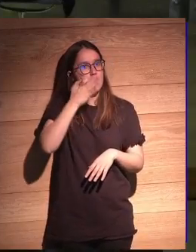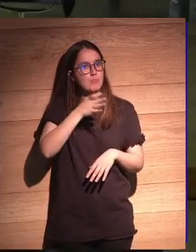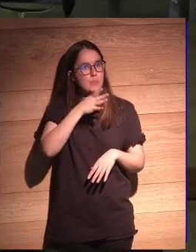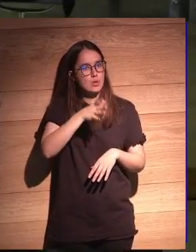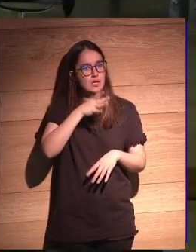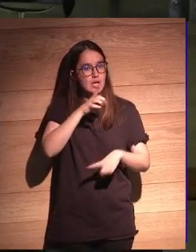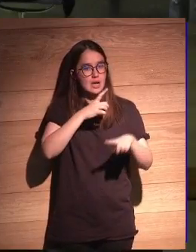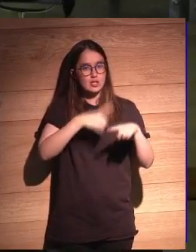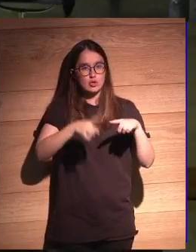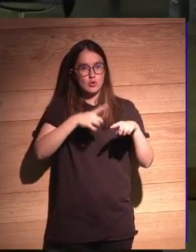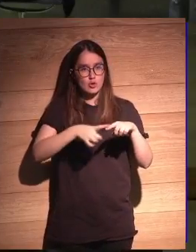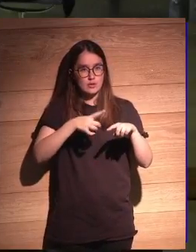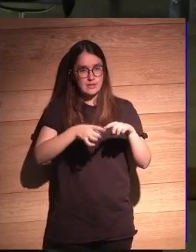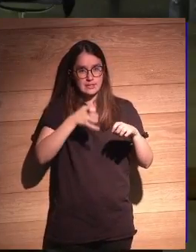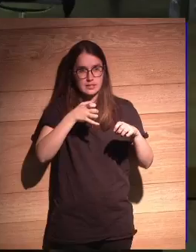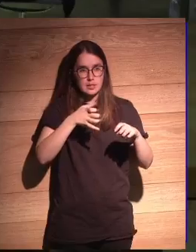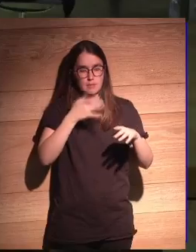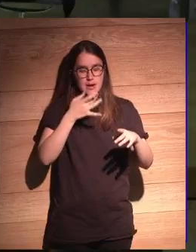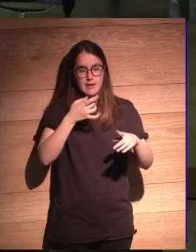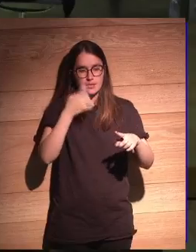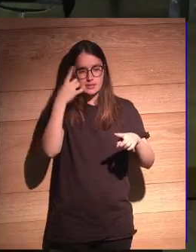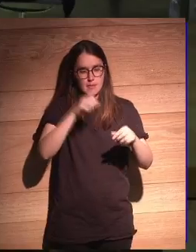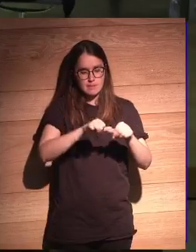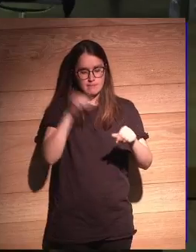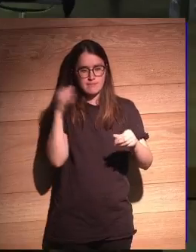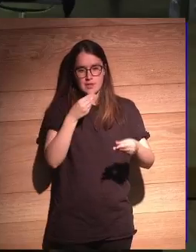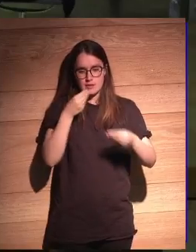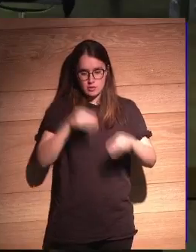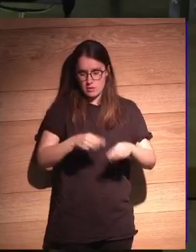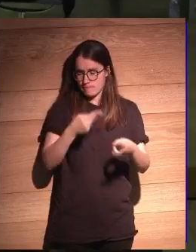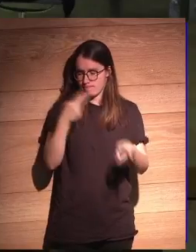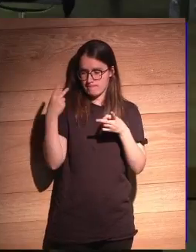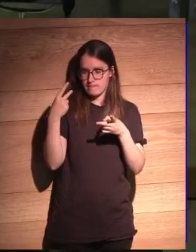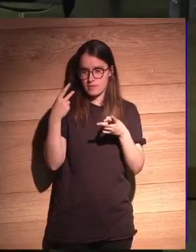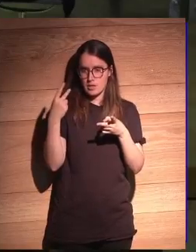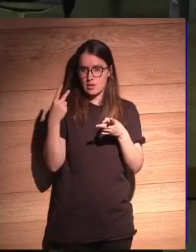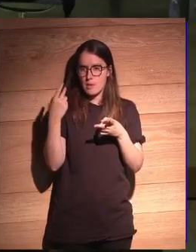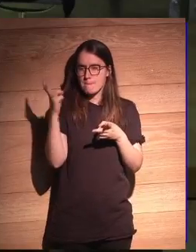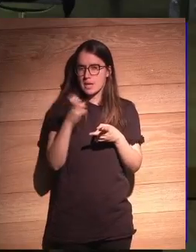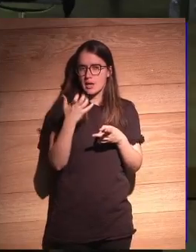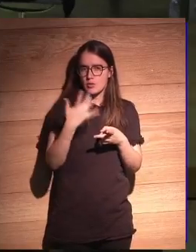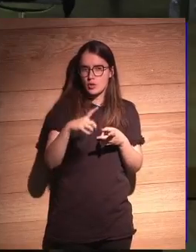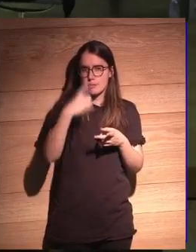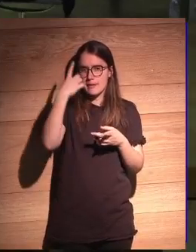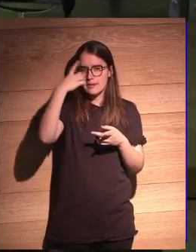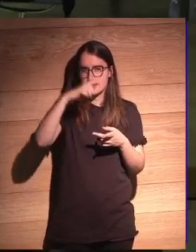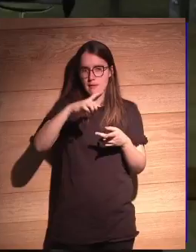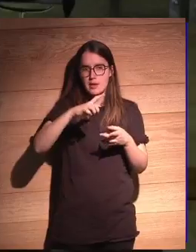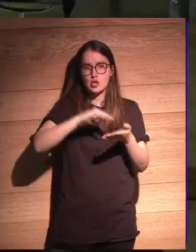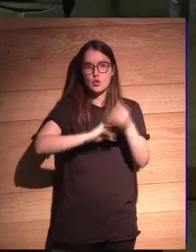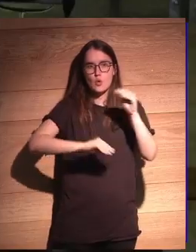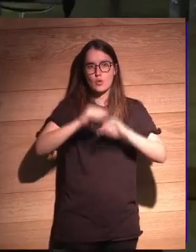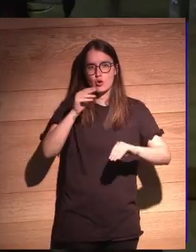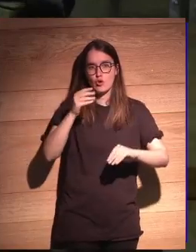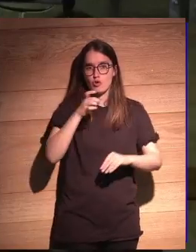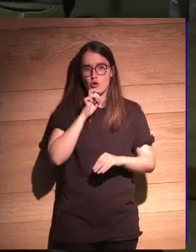of understanding well why things are the way they are right now, that we really pull the thread to the root causes,